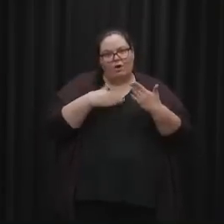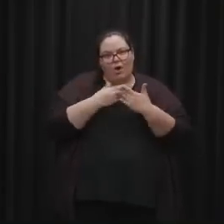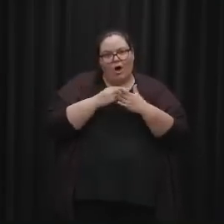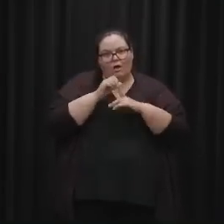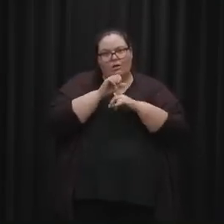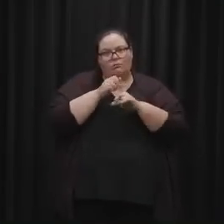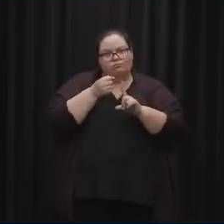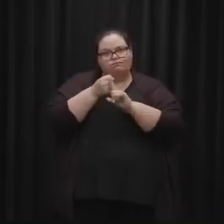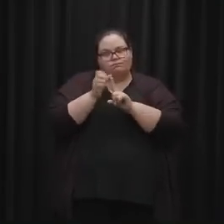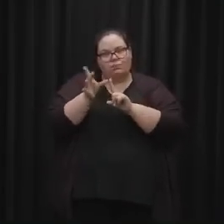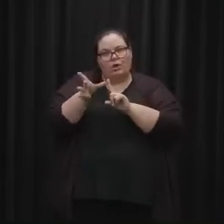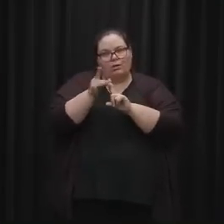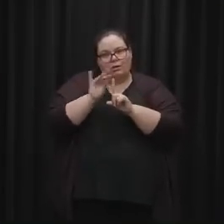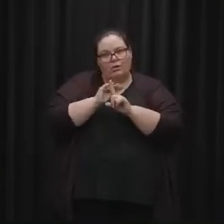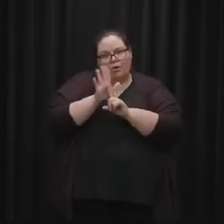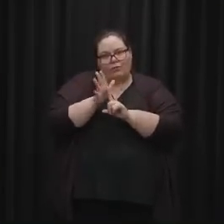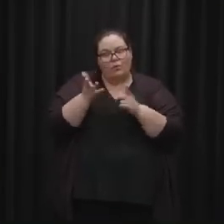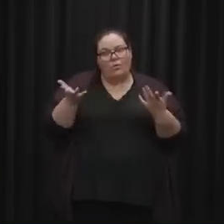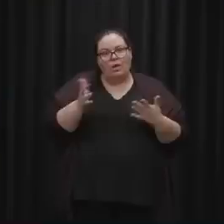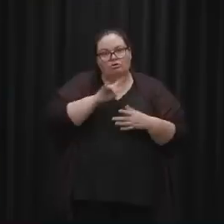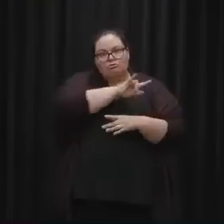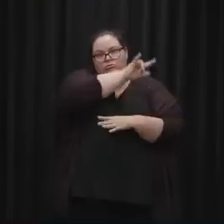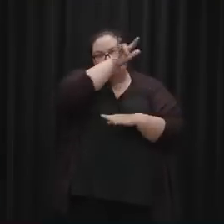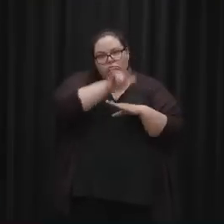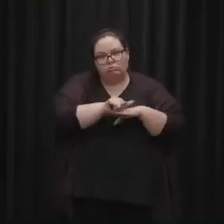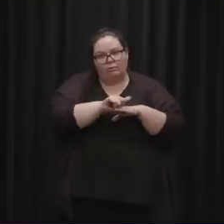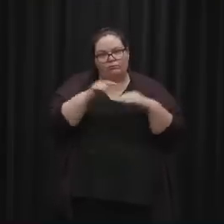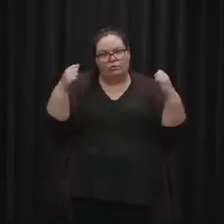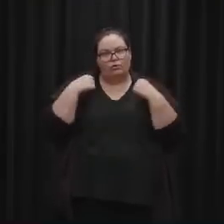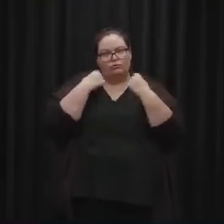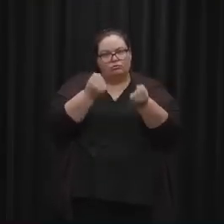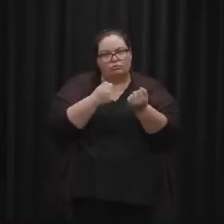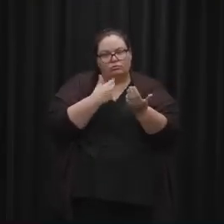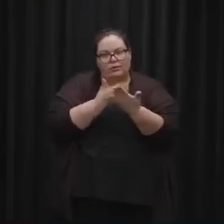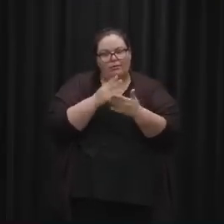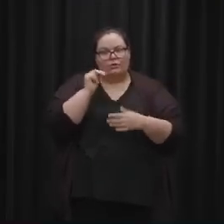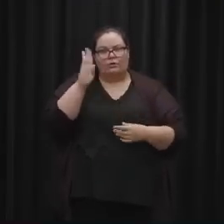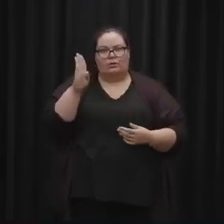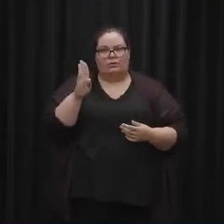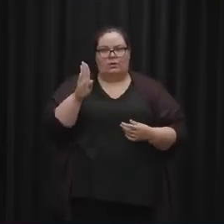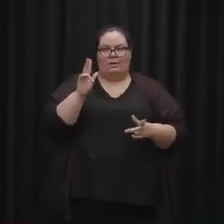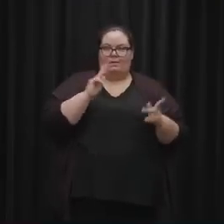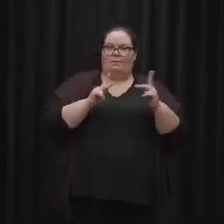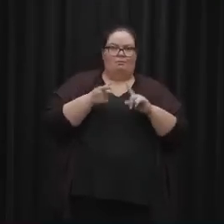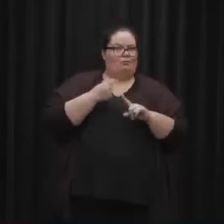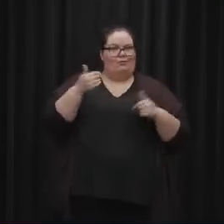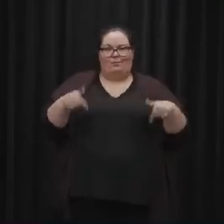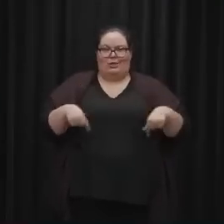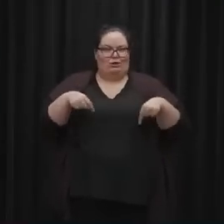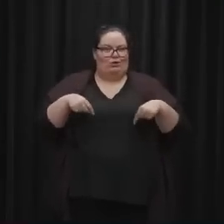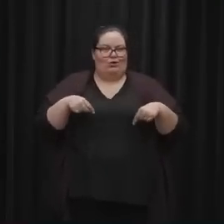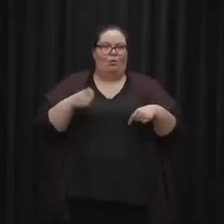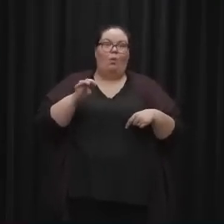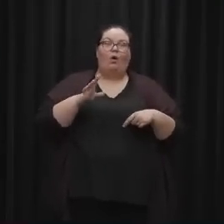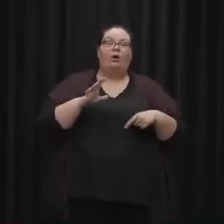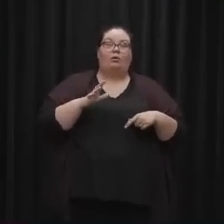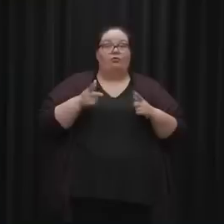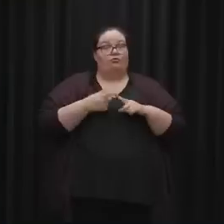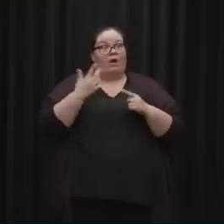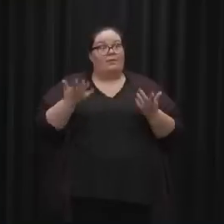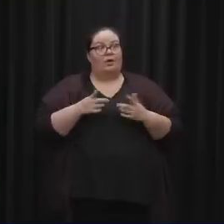related to travelers. And so the point is, that's where we're putting our efforts. And it's travelers coming outside of the Atlantic